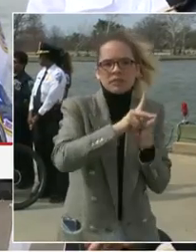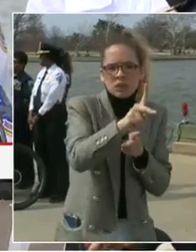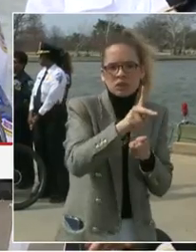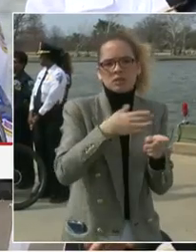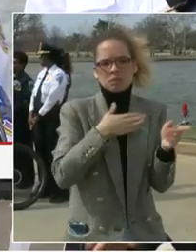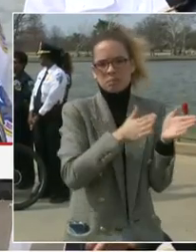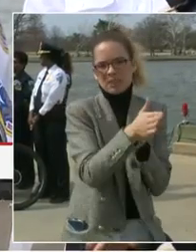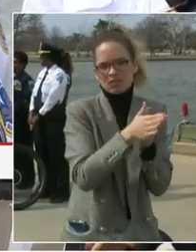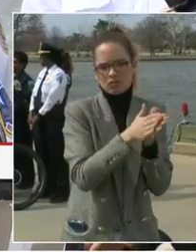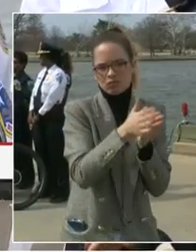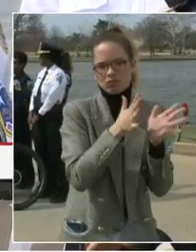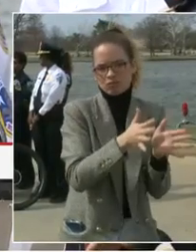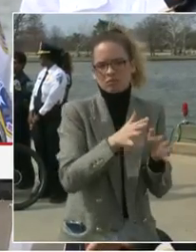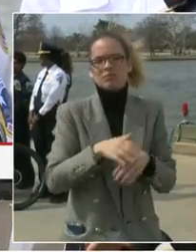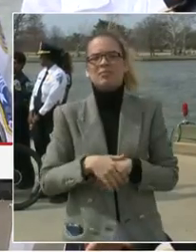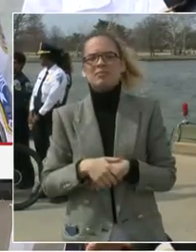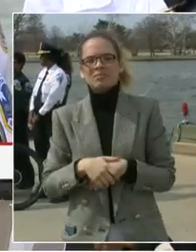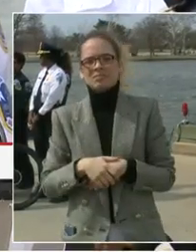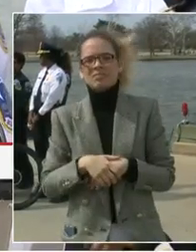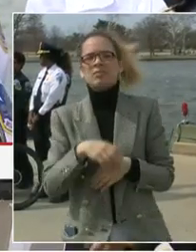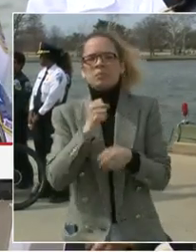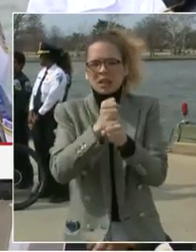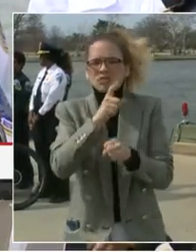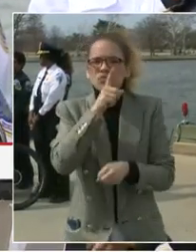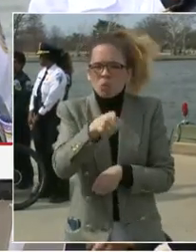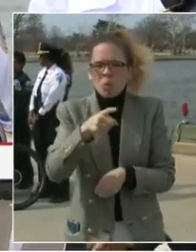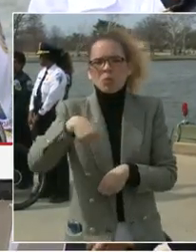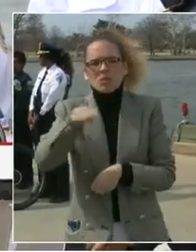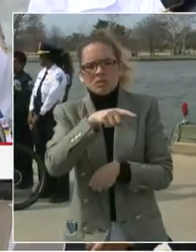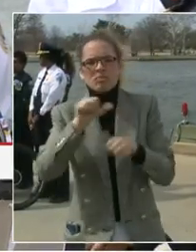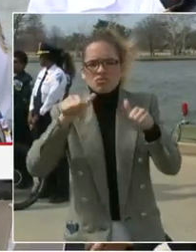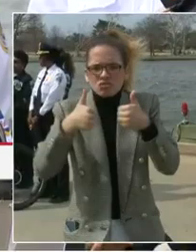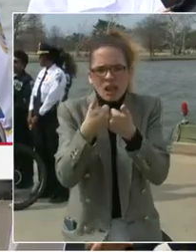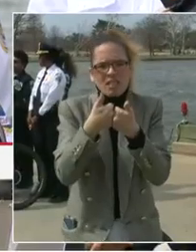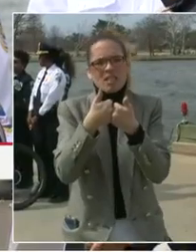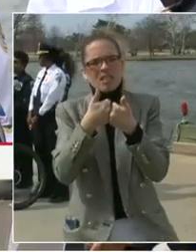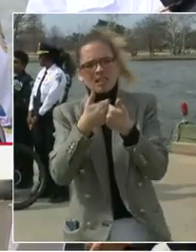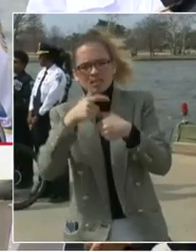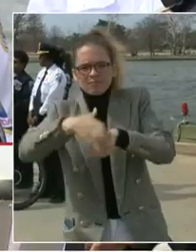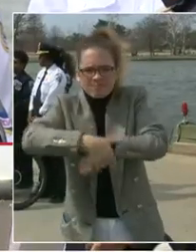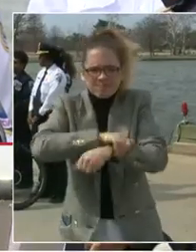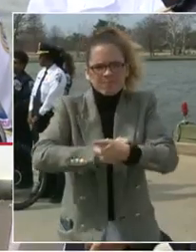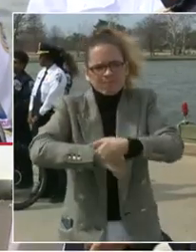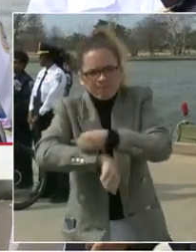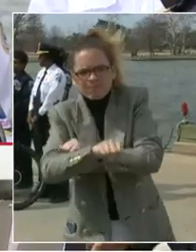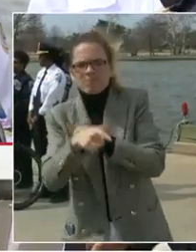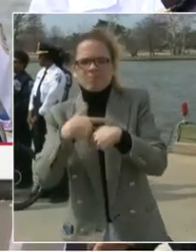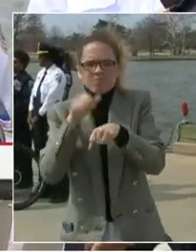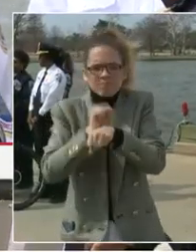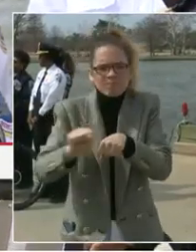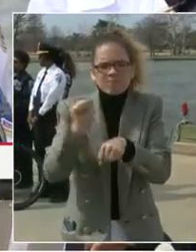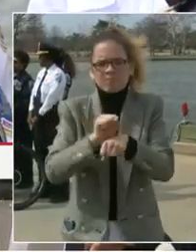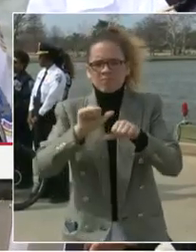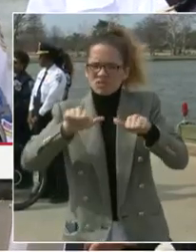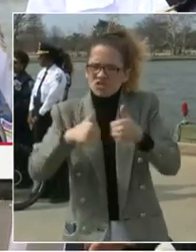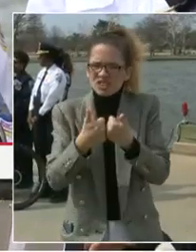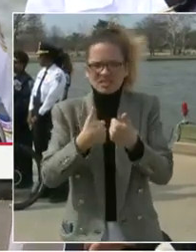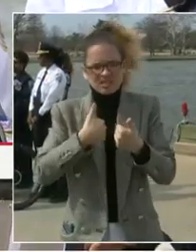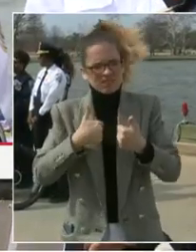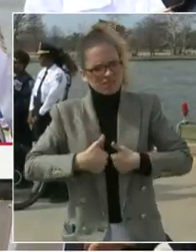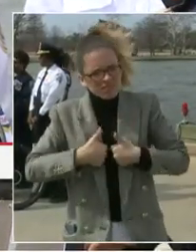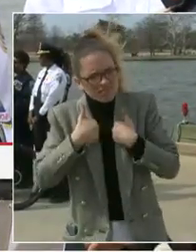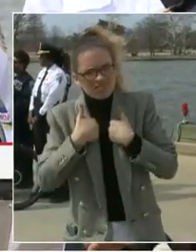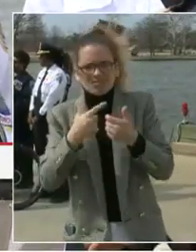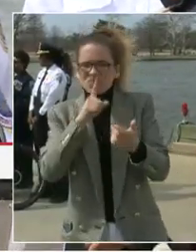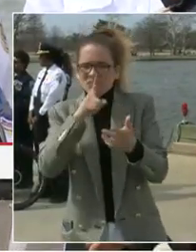running a district is where the rubber met the road. It was the challenge and an honor of a lifetime, but probably one of the most demanding in policing as a